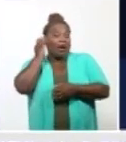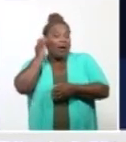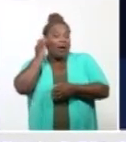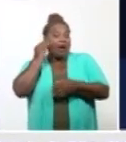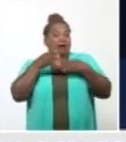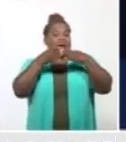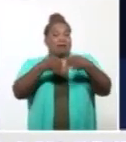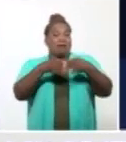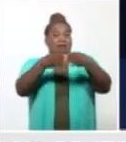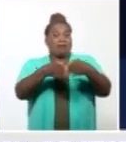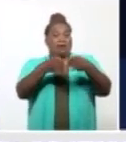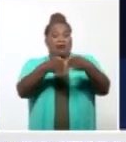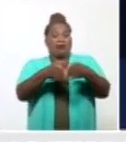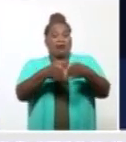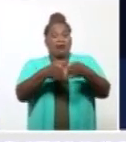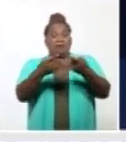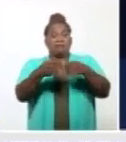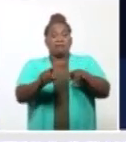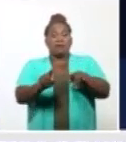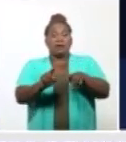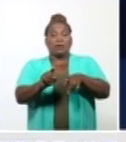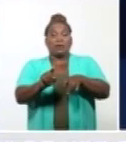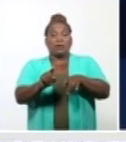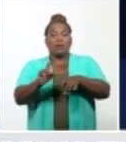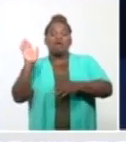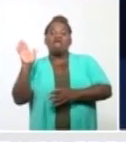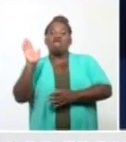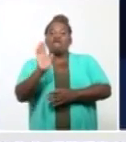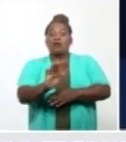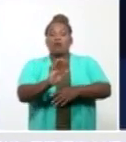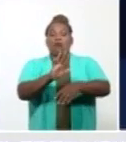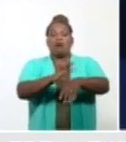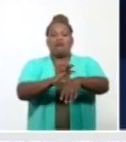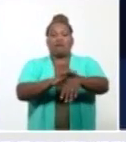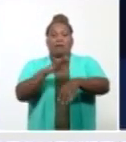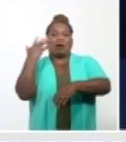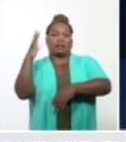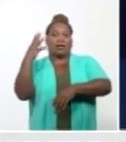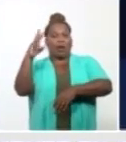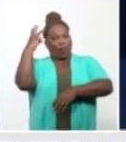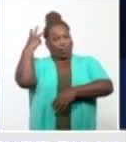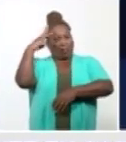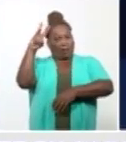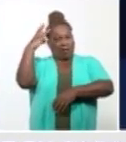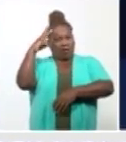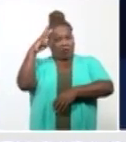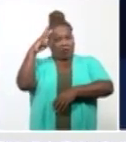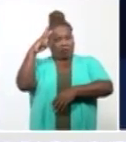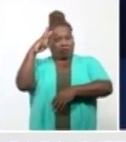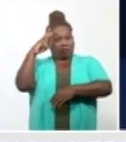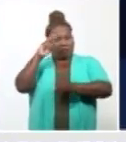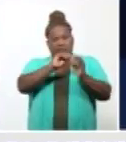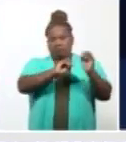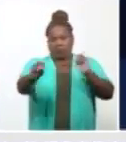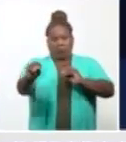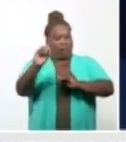province, but who came already infected from Mexico and went directly to the